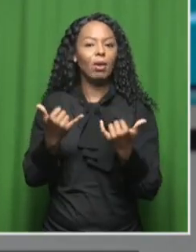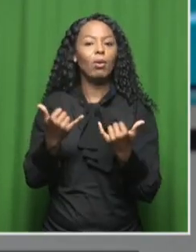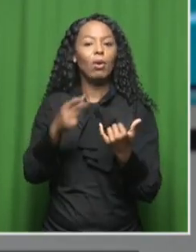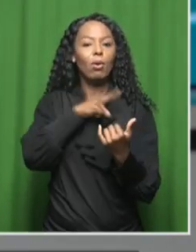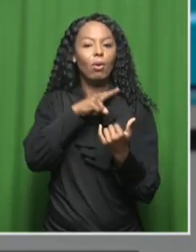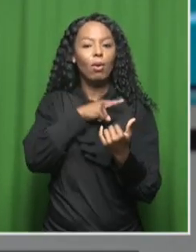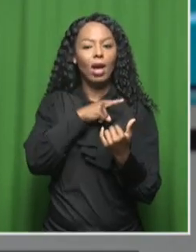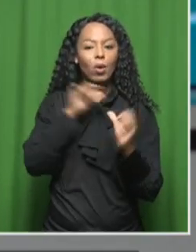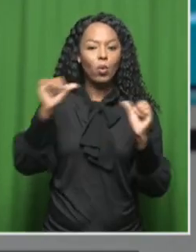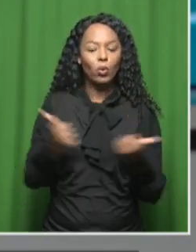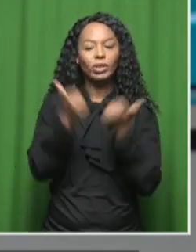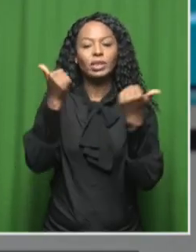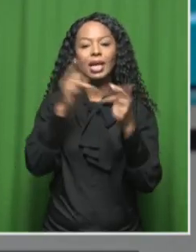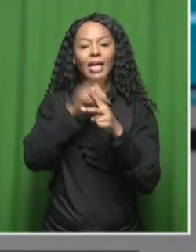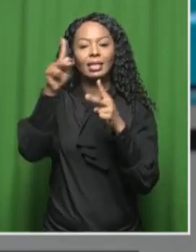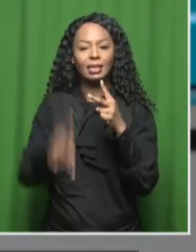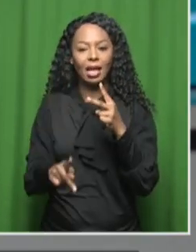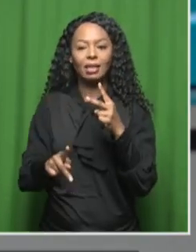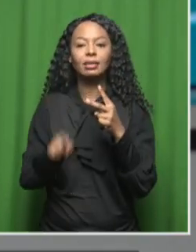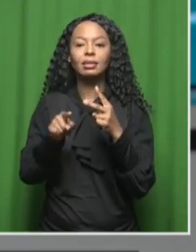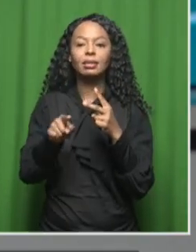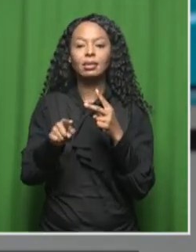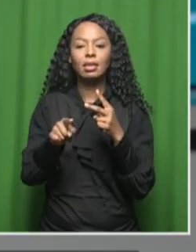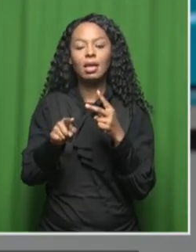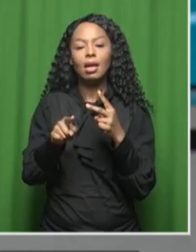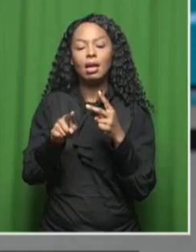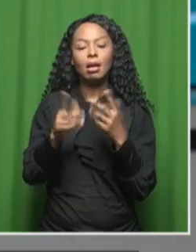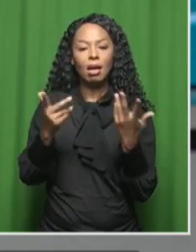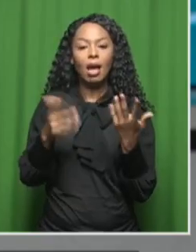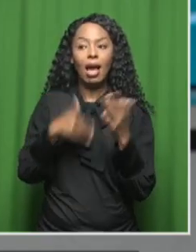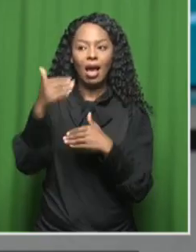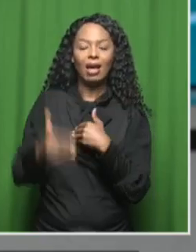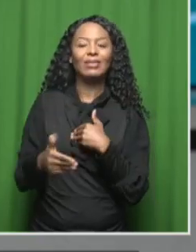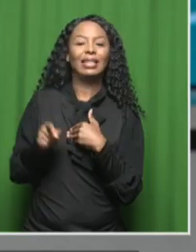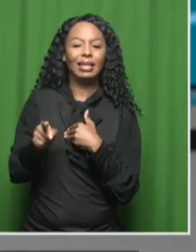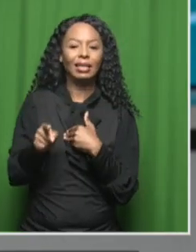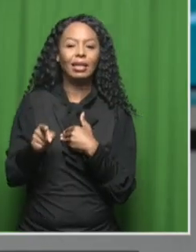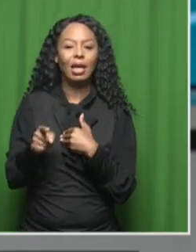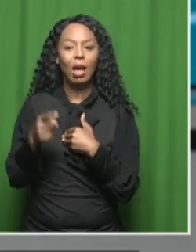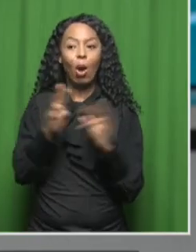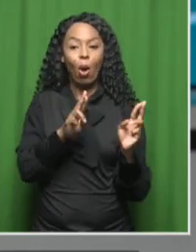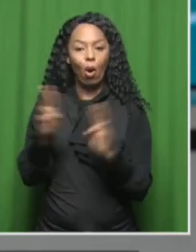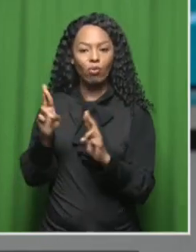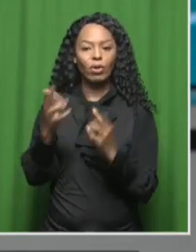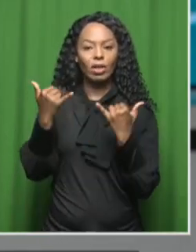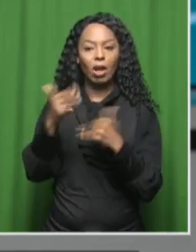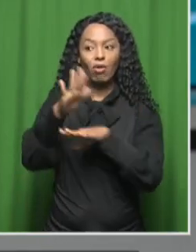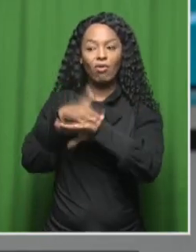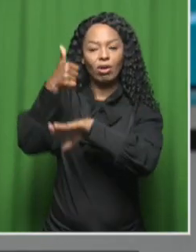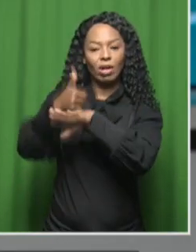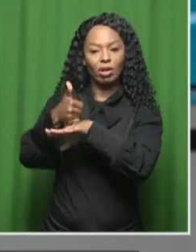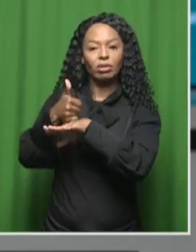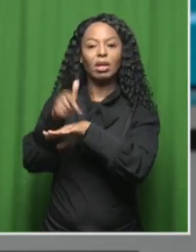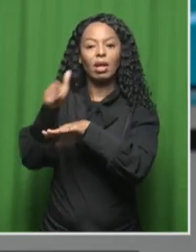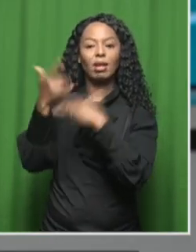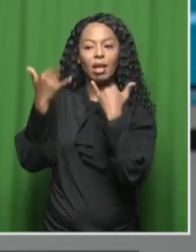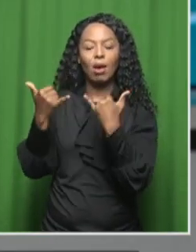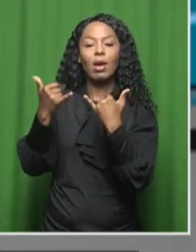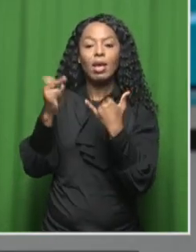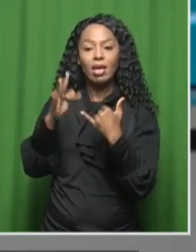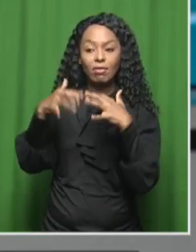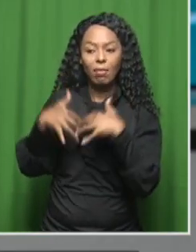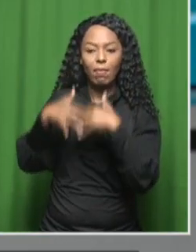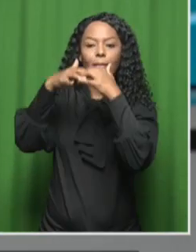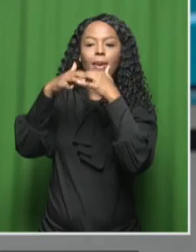good result right at the beginning of the event. So hopefully from that foundation, it will inspire the